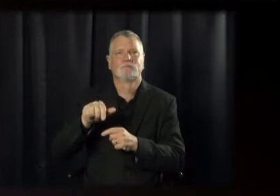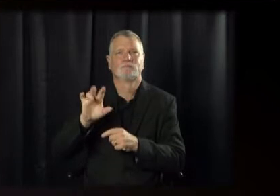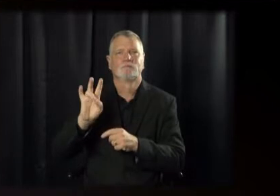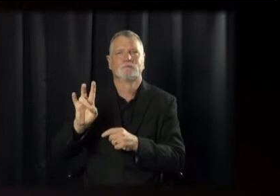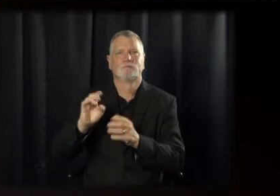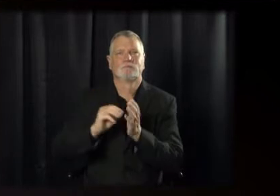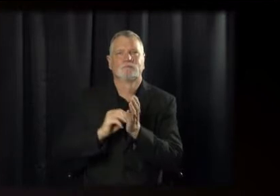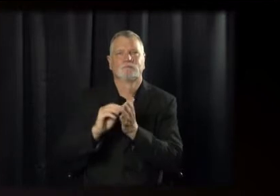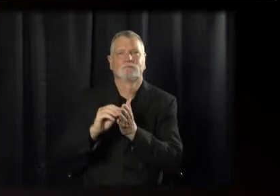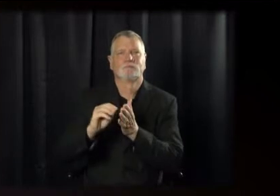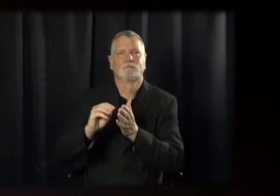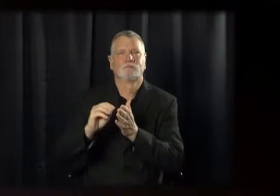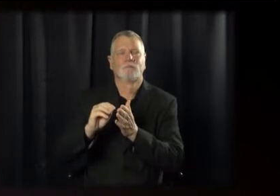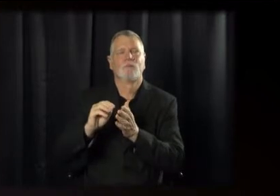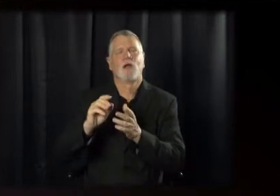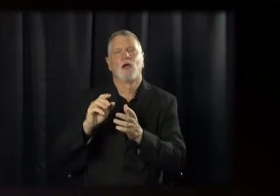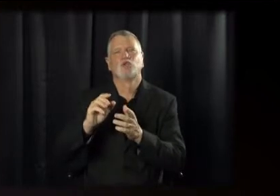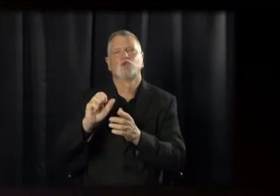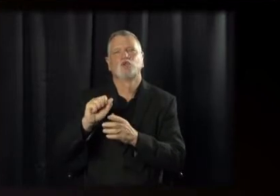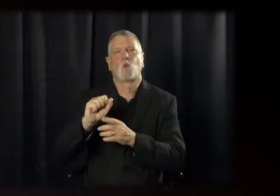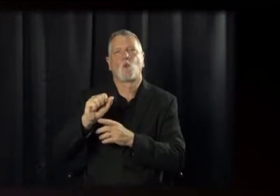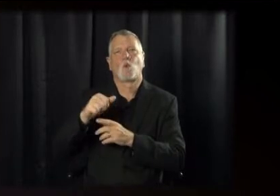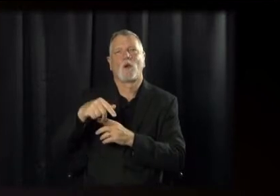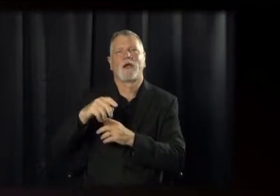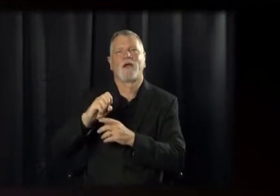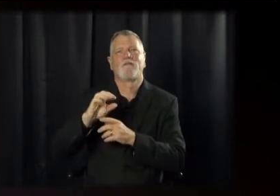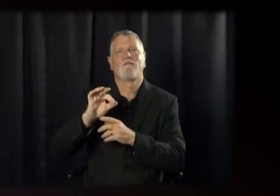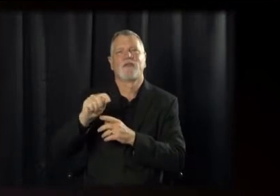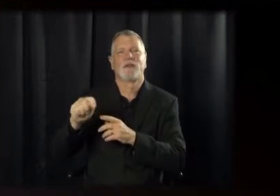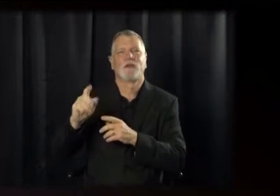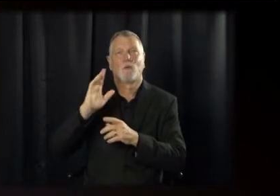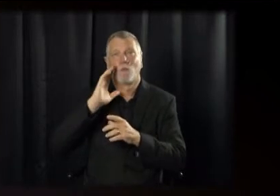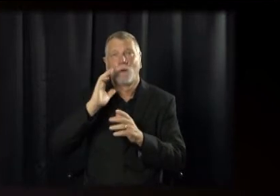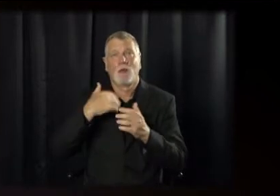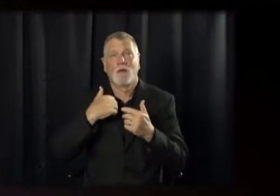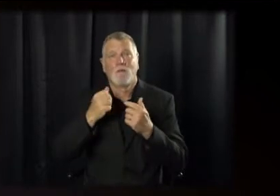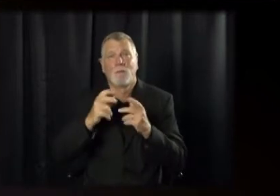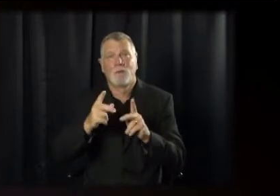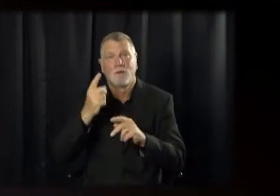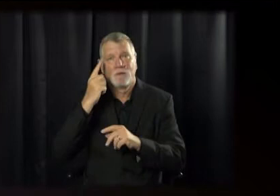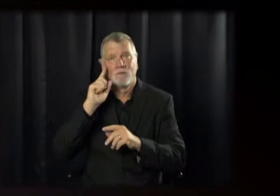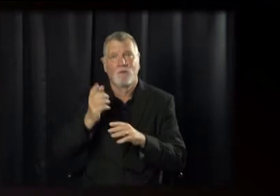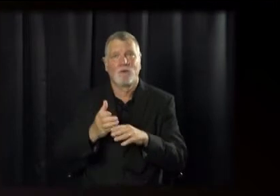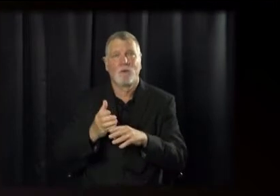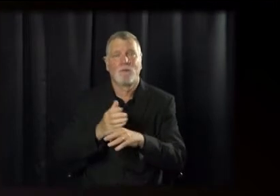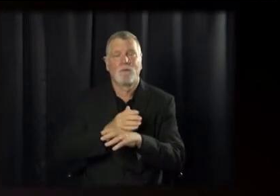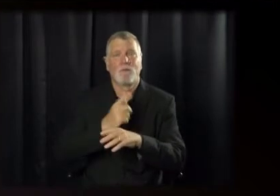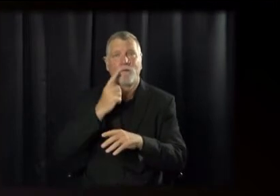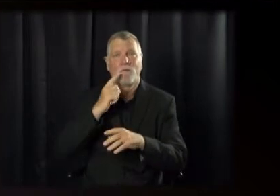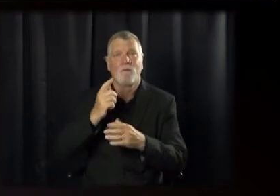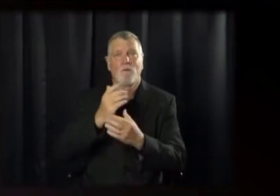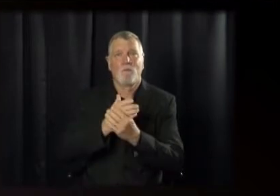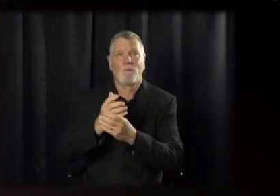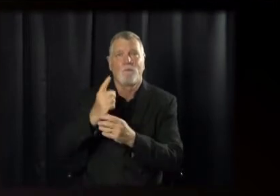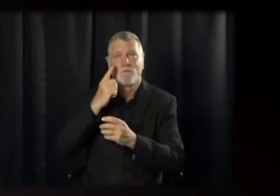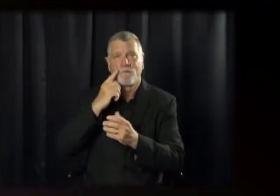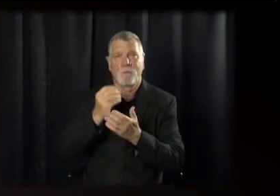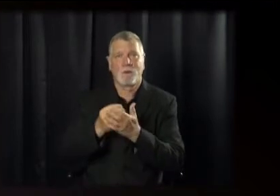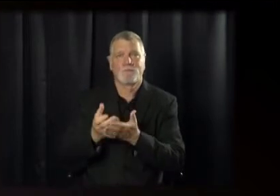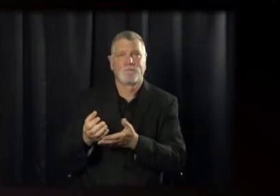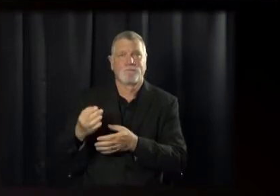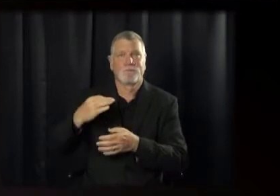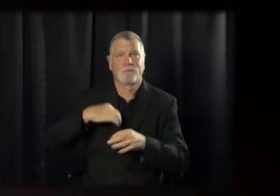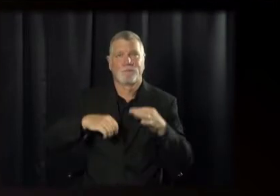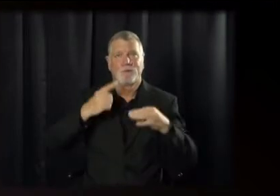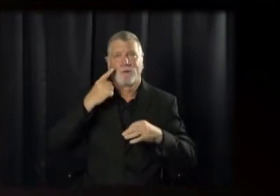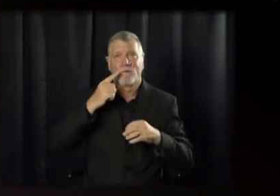3.7 million square feet. This presents an immediate opportunity to increase the portfolio's overall revenue